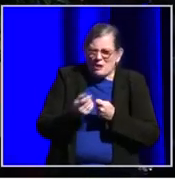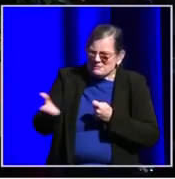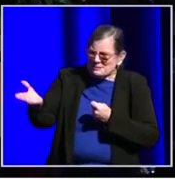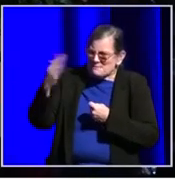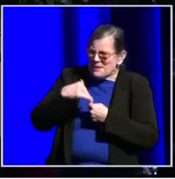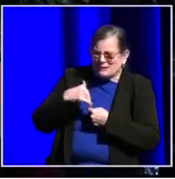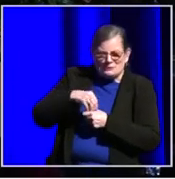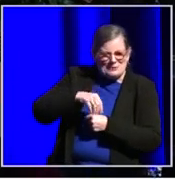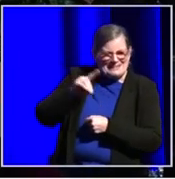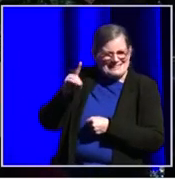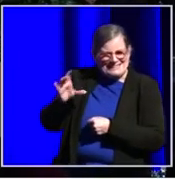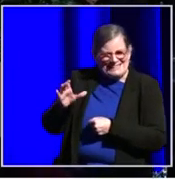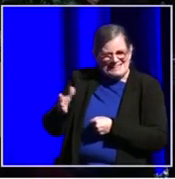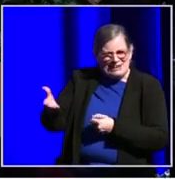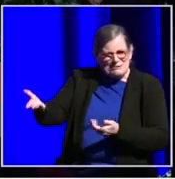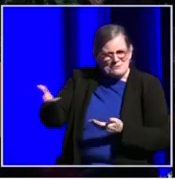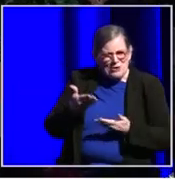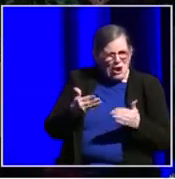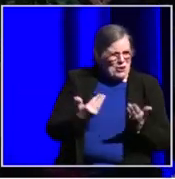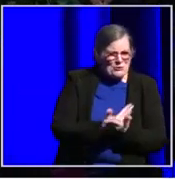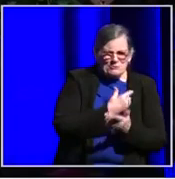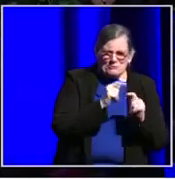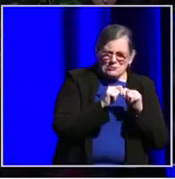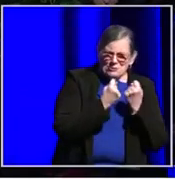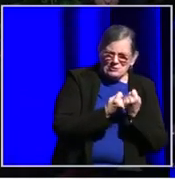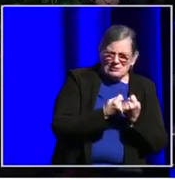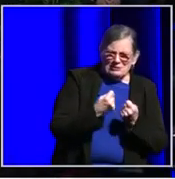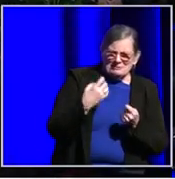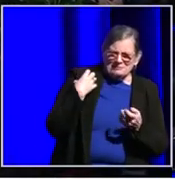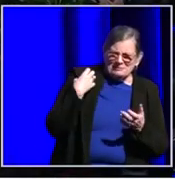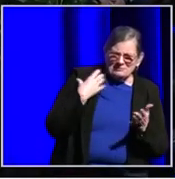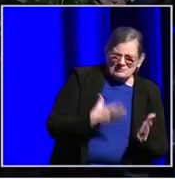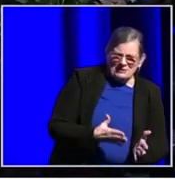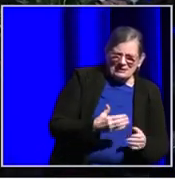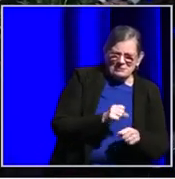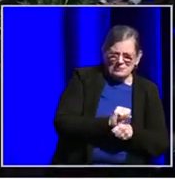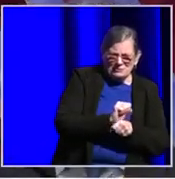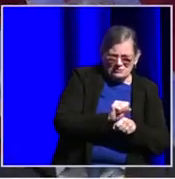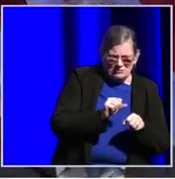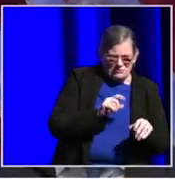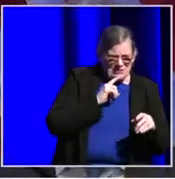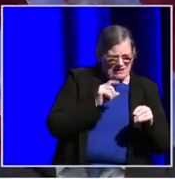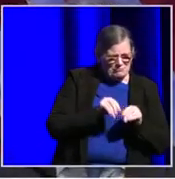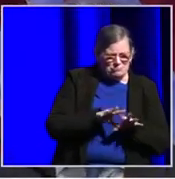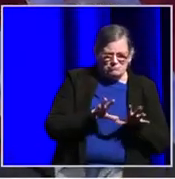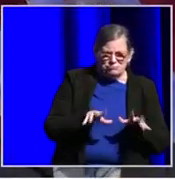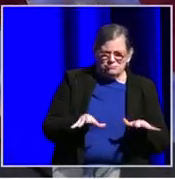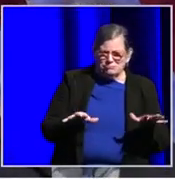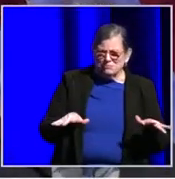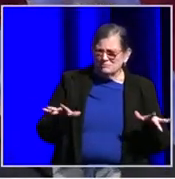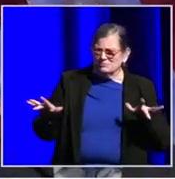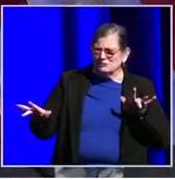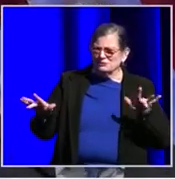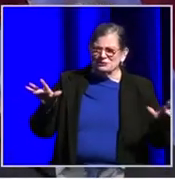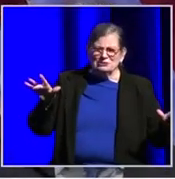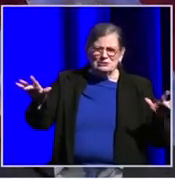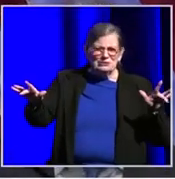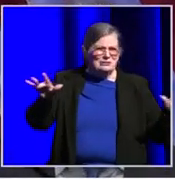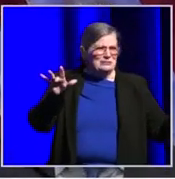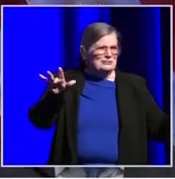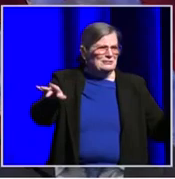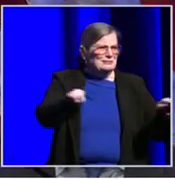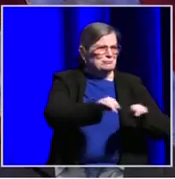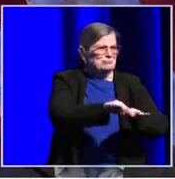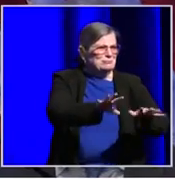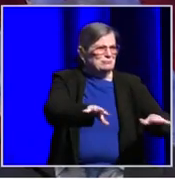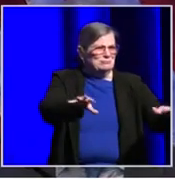and residents and an economic revival that reverberates today. We celebrate the culture of DC